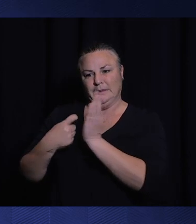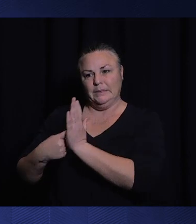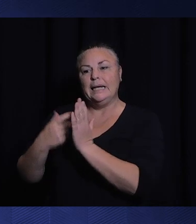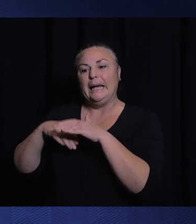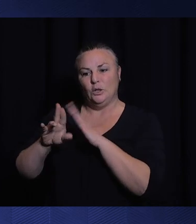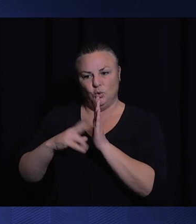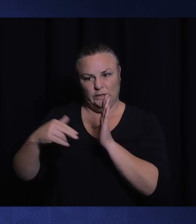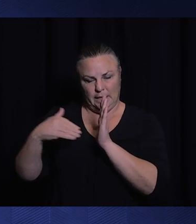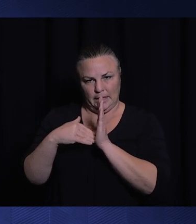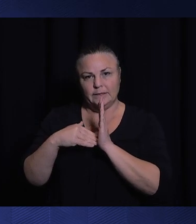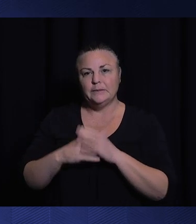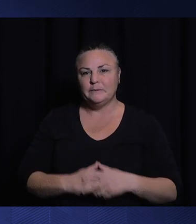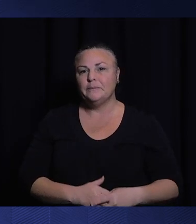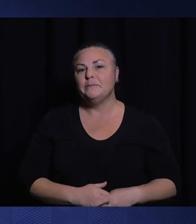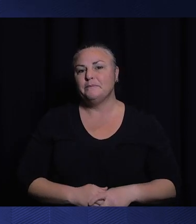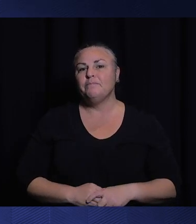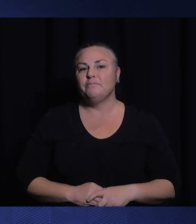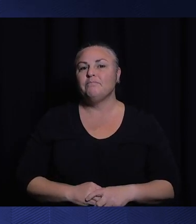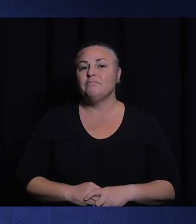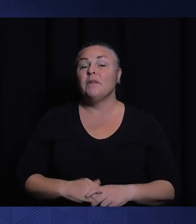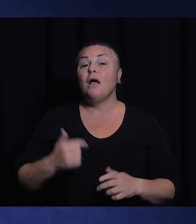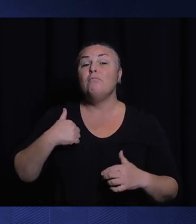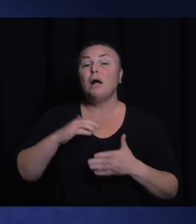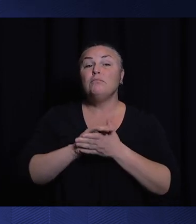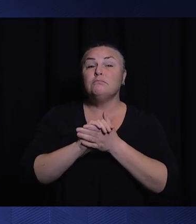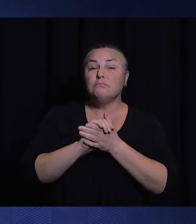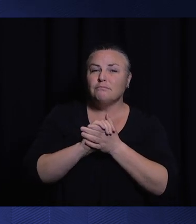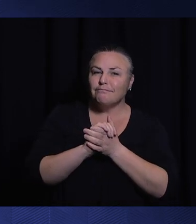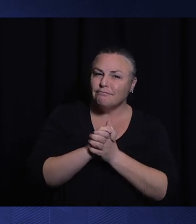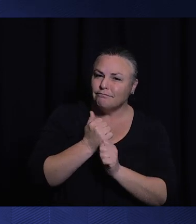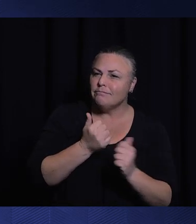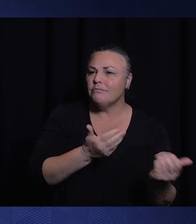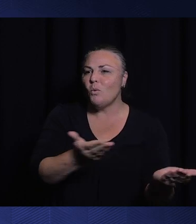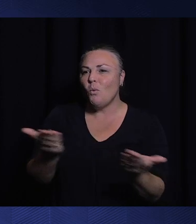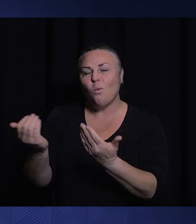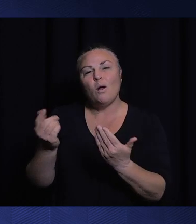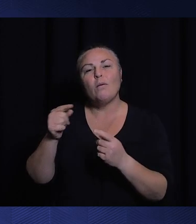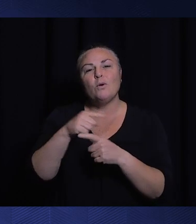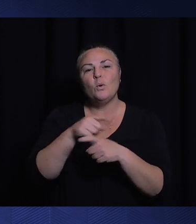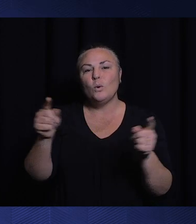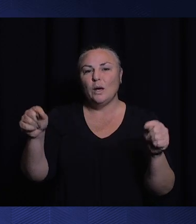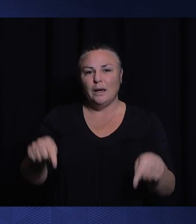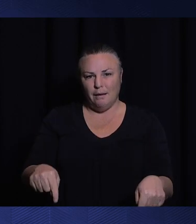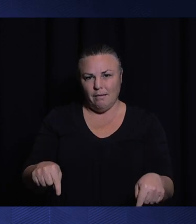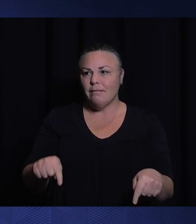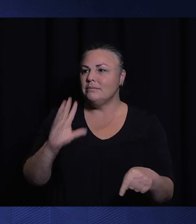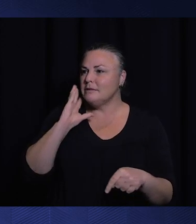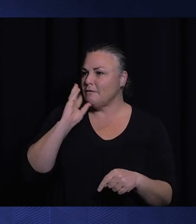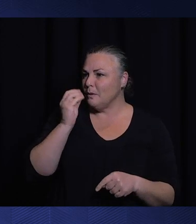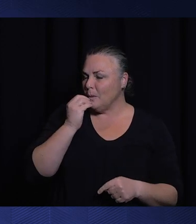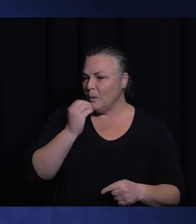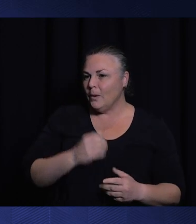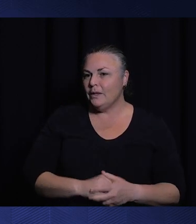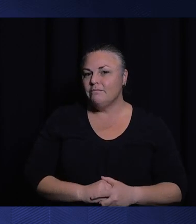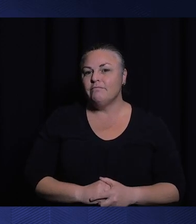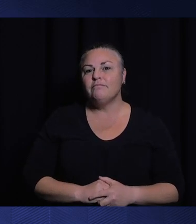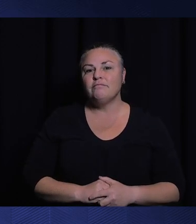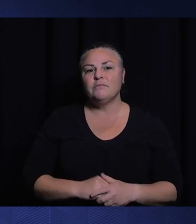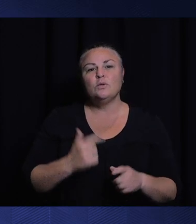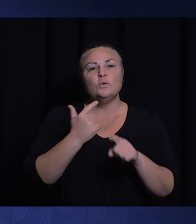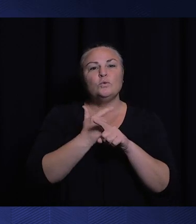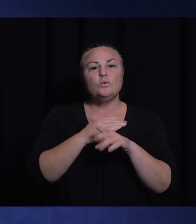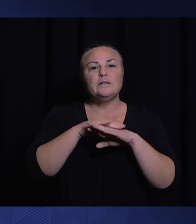Zealand. It is my pleasure and privilege to welcome you to the working session this afternoon, focused on